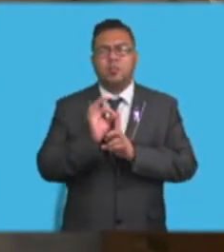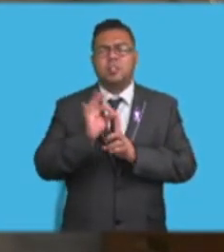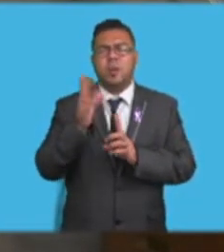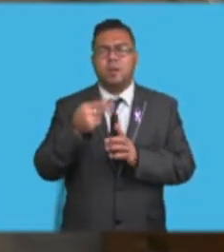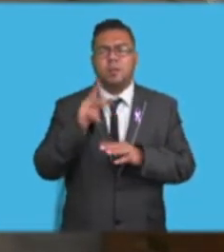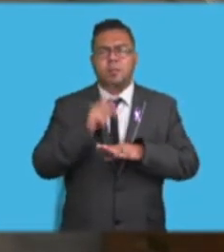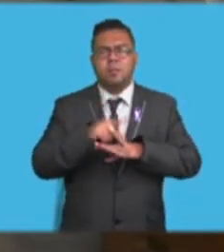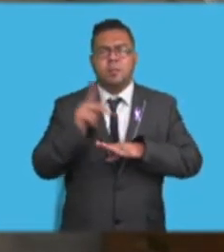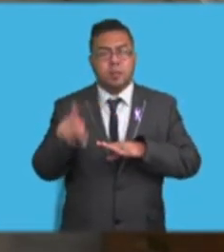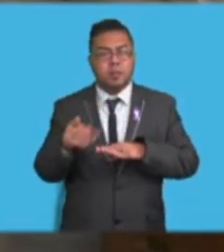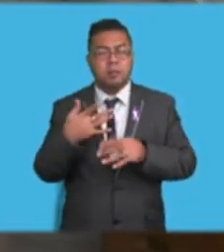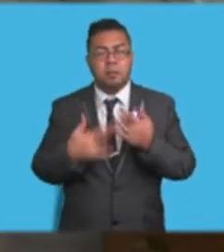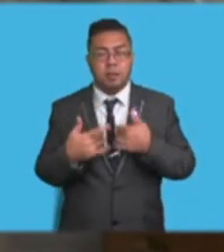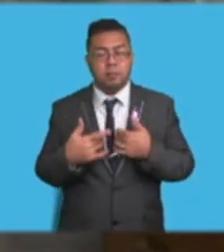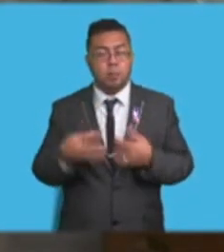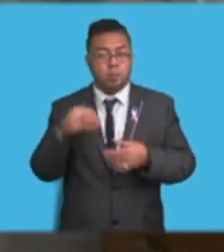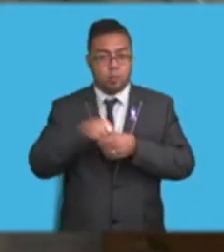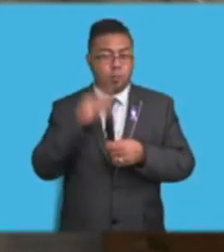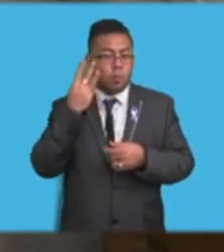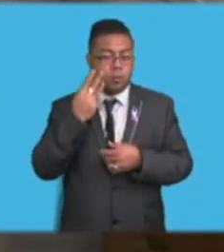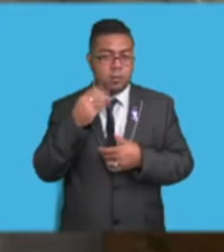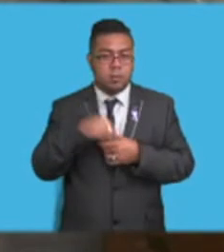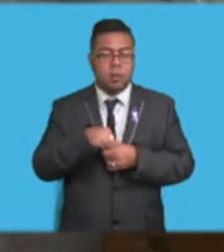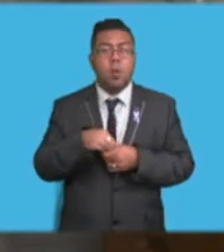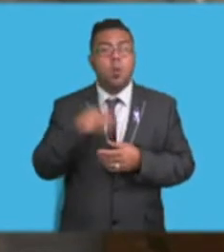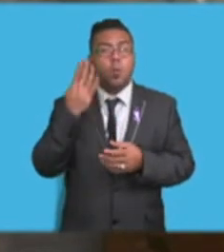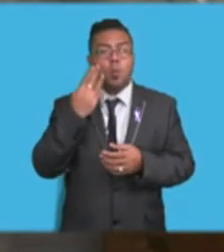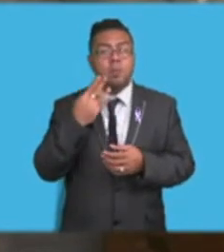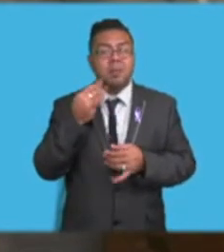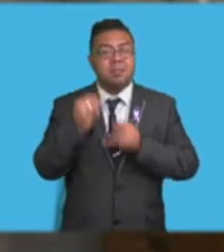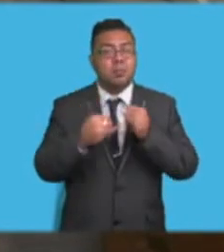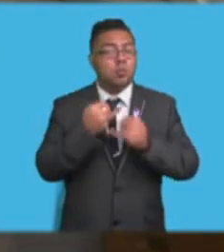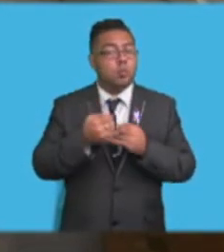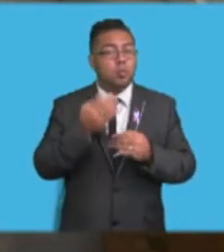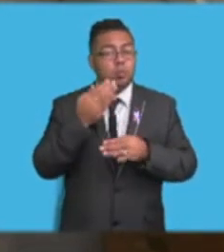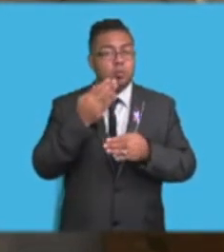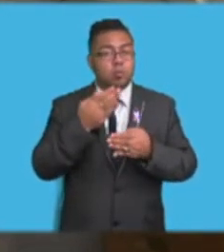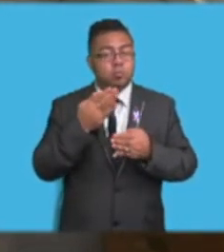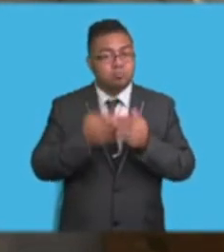in political life, work of the National Women's Machinery, and reviving of the